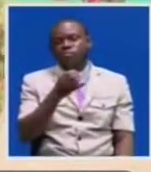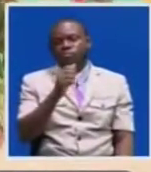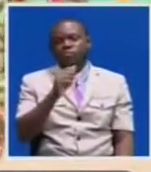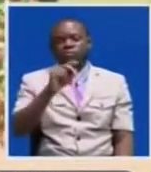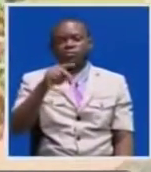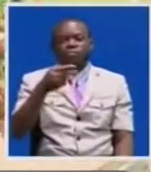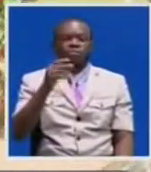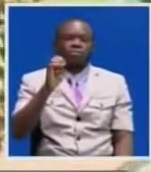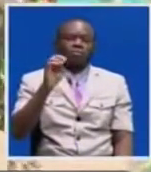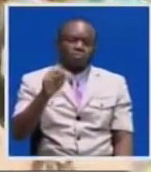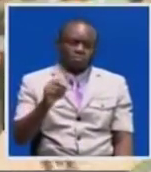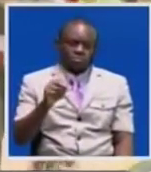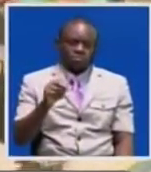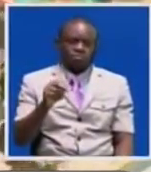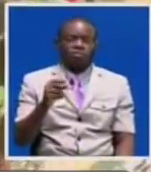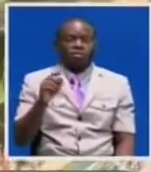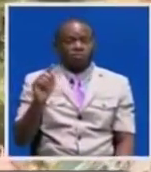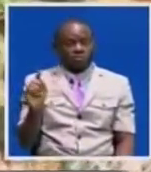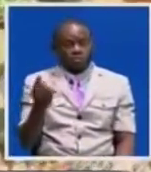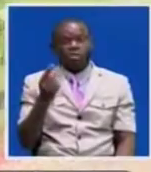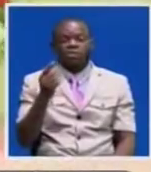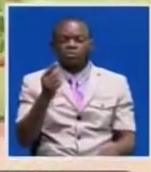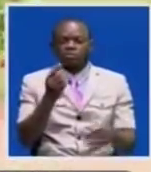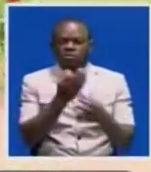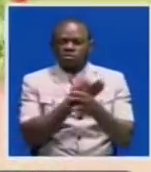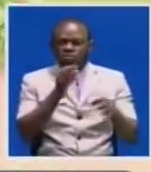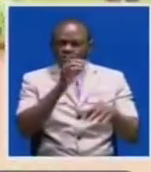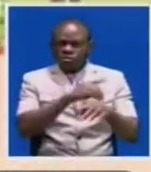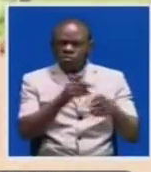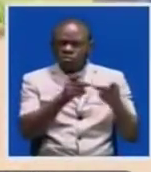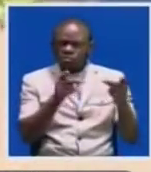preceded by laying of wreaths at the Freedom Square.